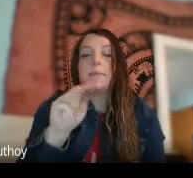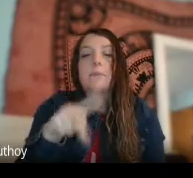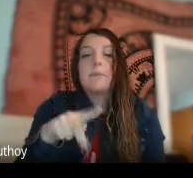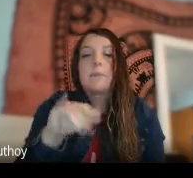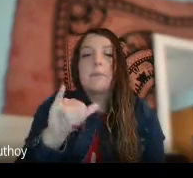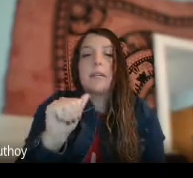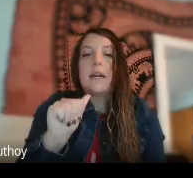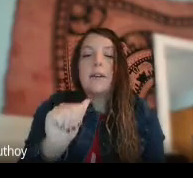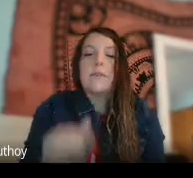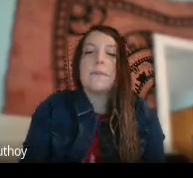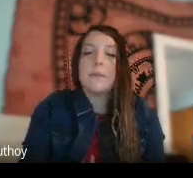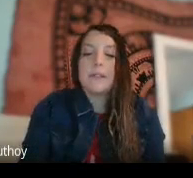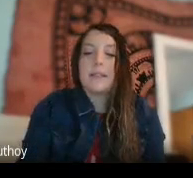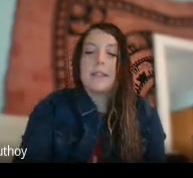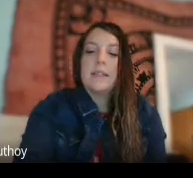Olympia.